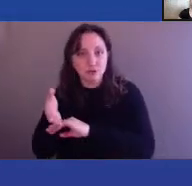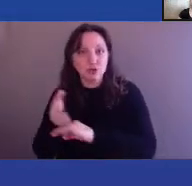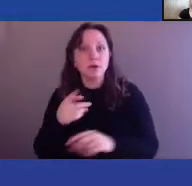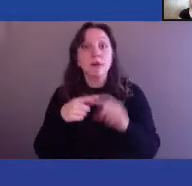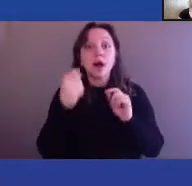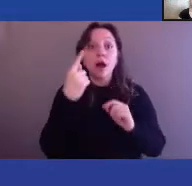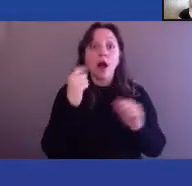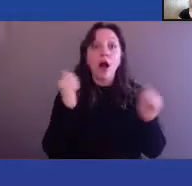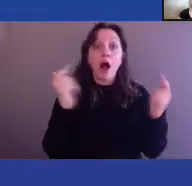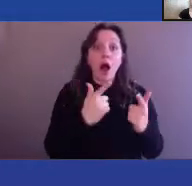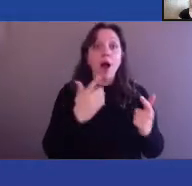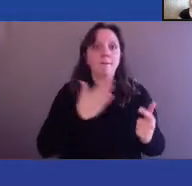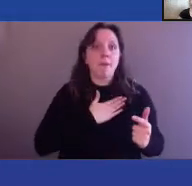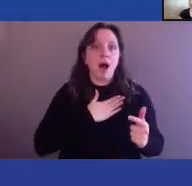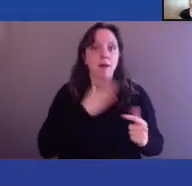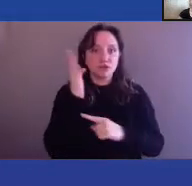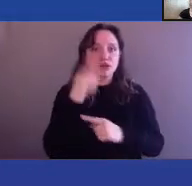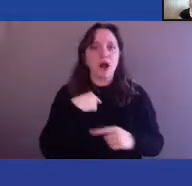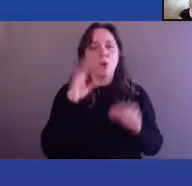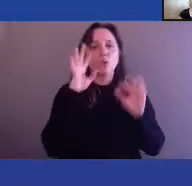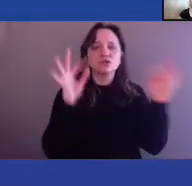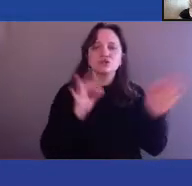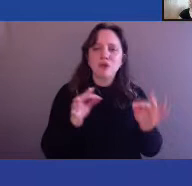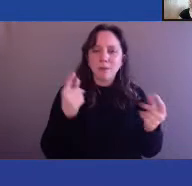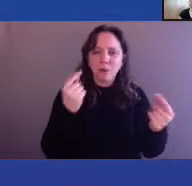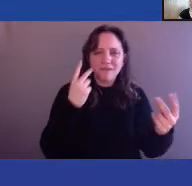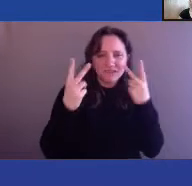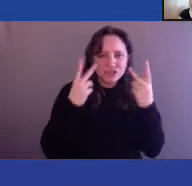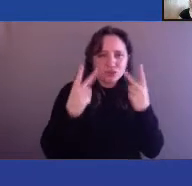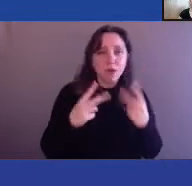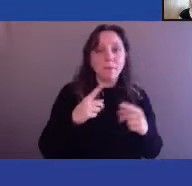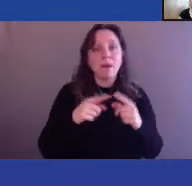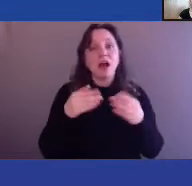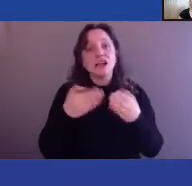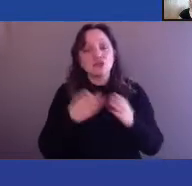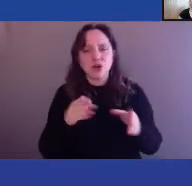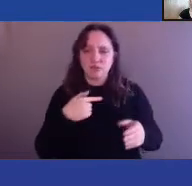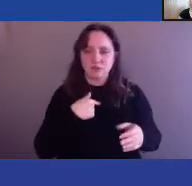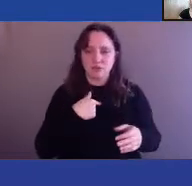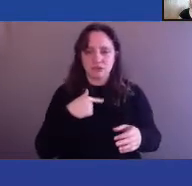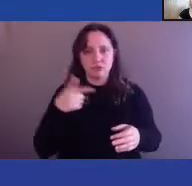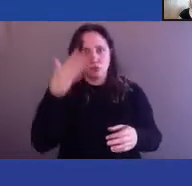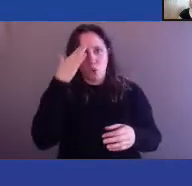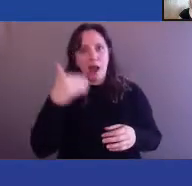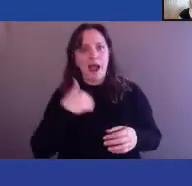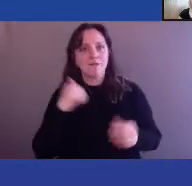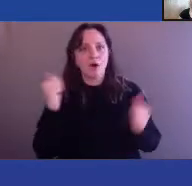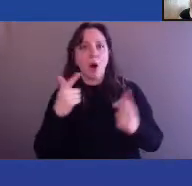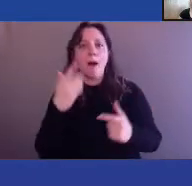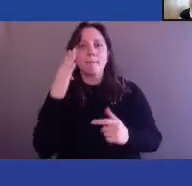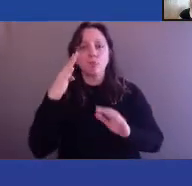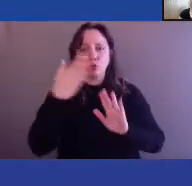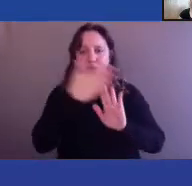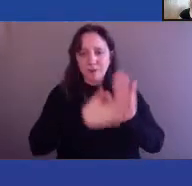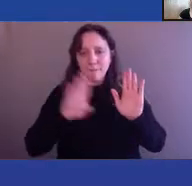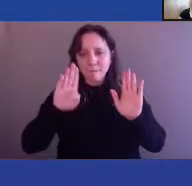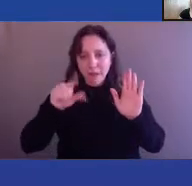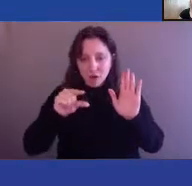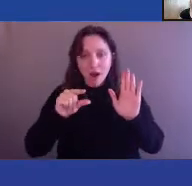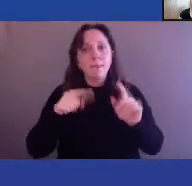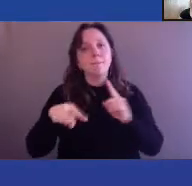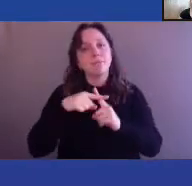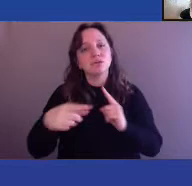white text on a blue background with orange headers and little graphics throughout. And continuing on, just a